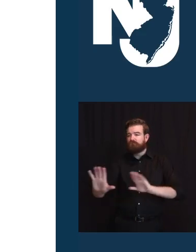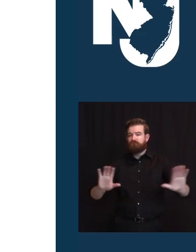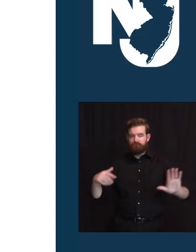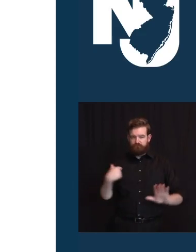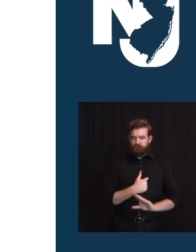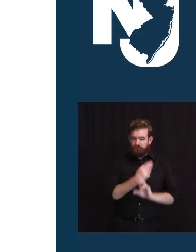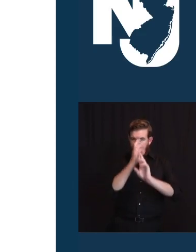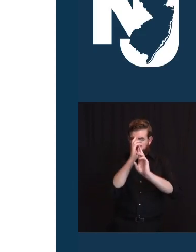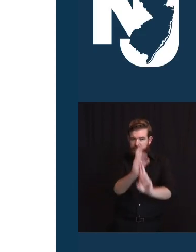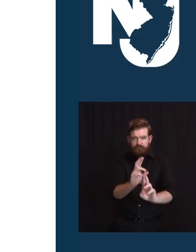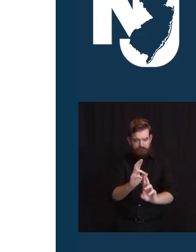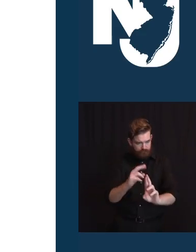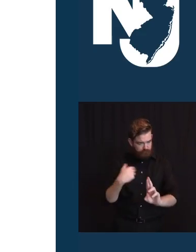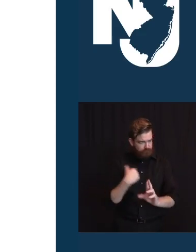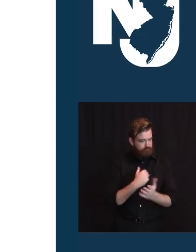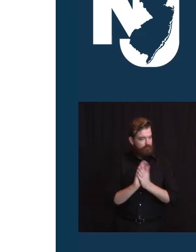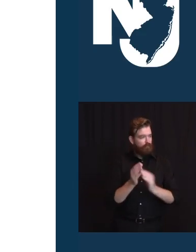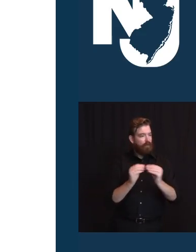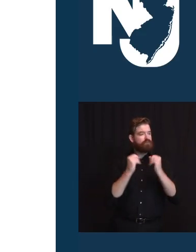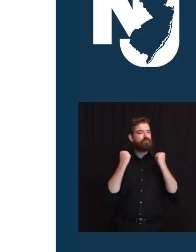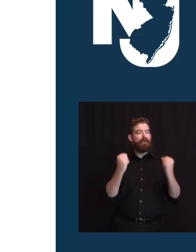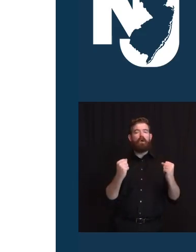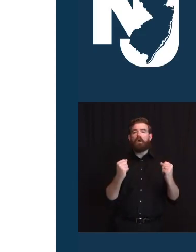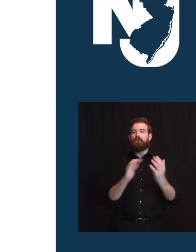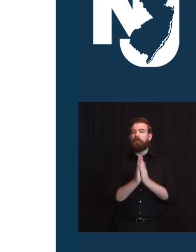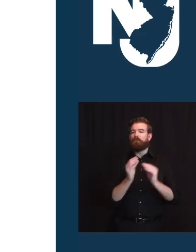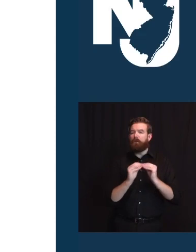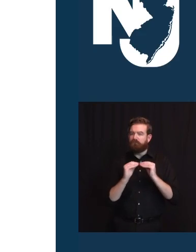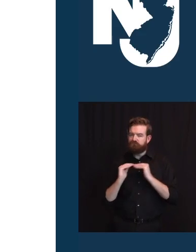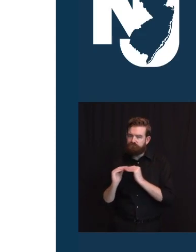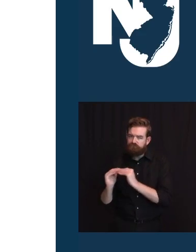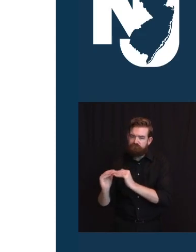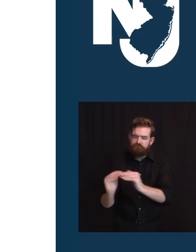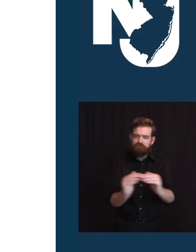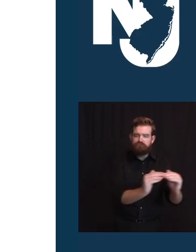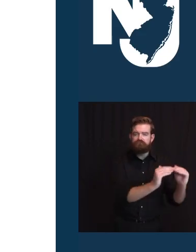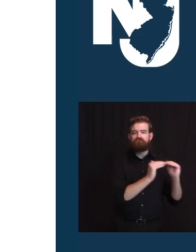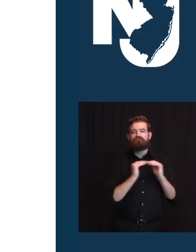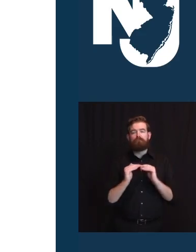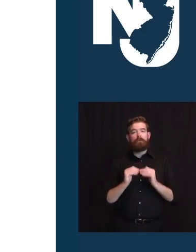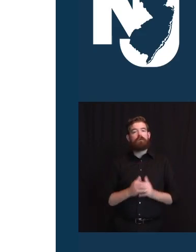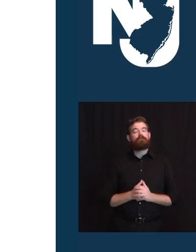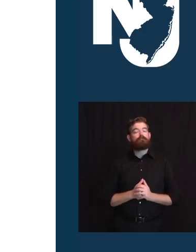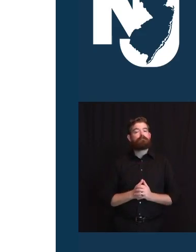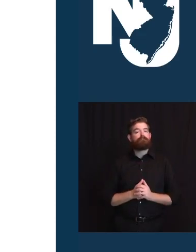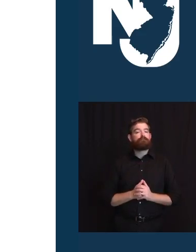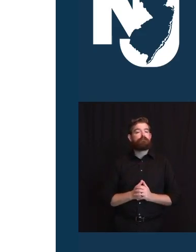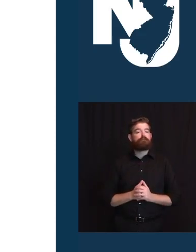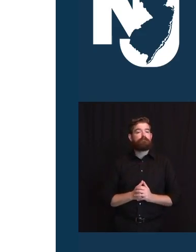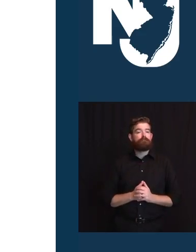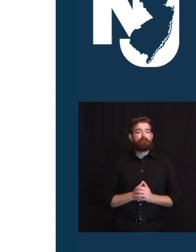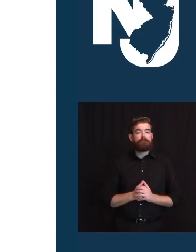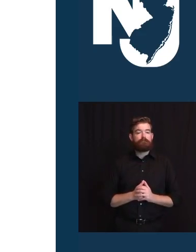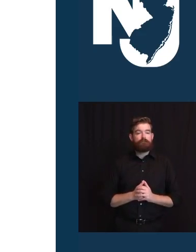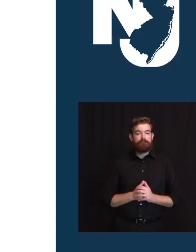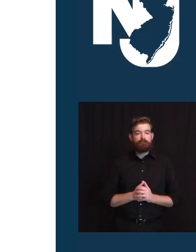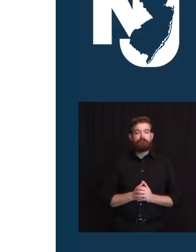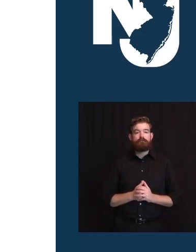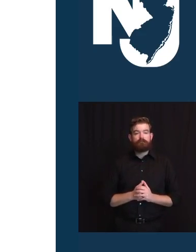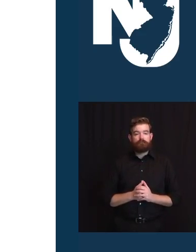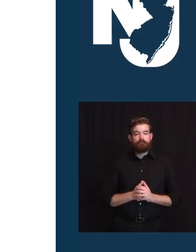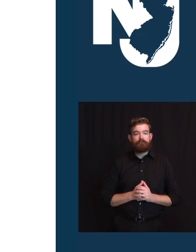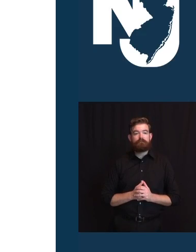this is a special point of pride, not just for us up here who have been guided by science and facts to take the necessary steps to help